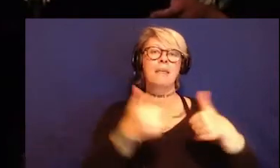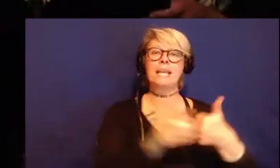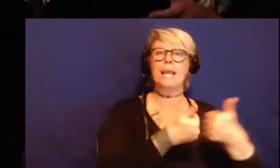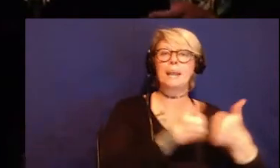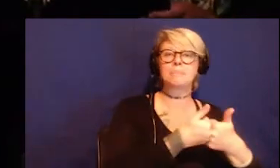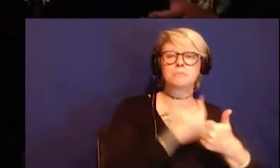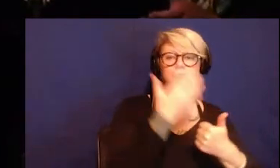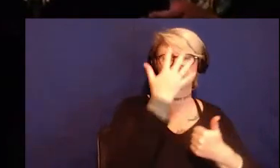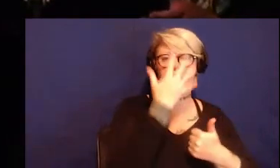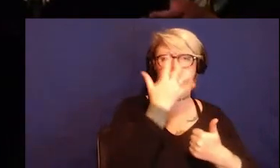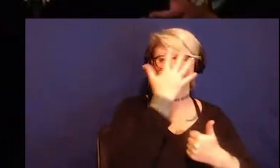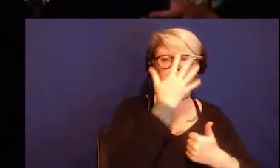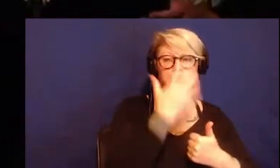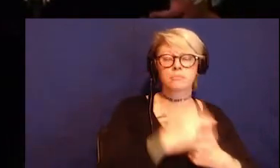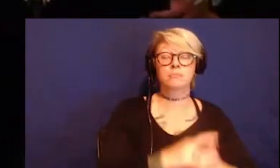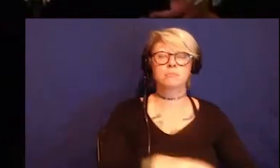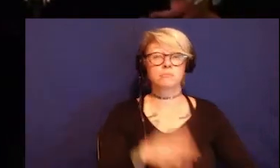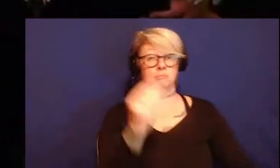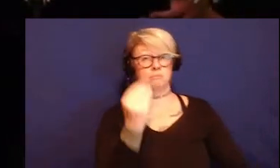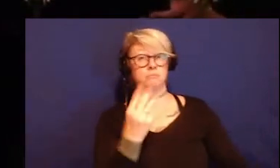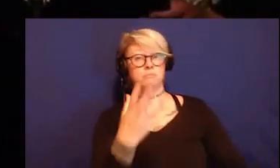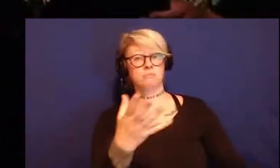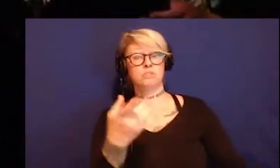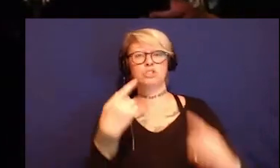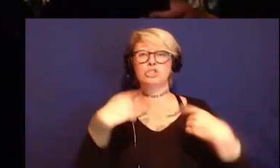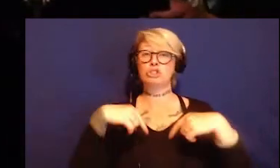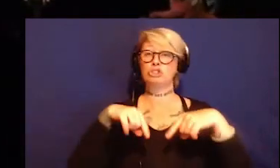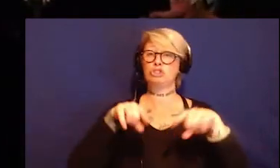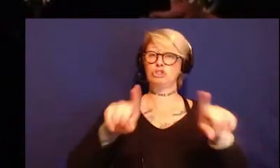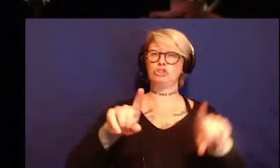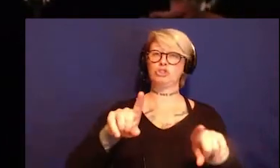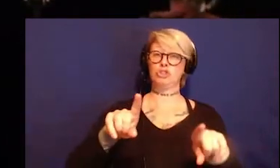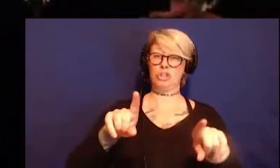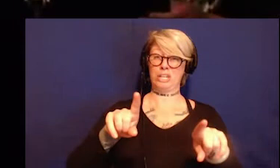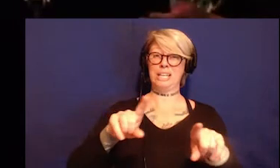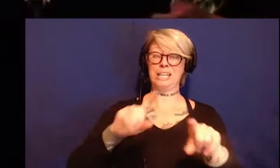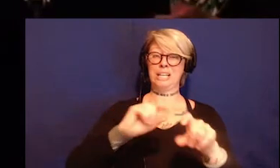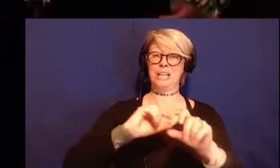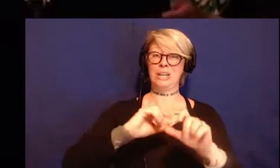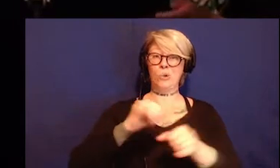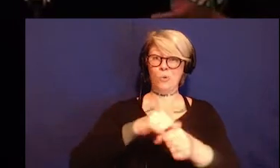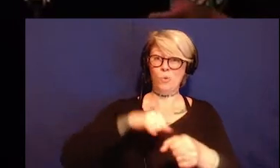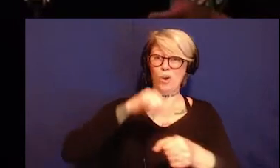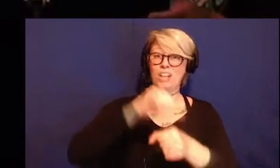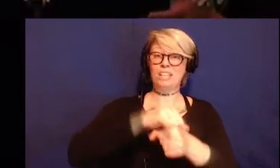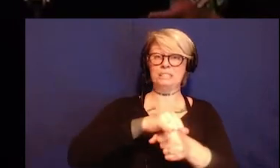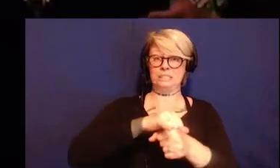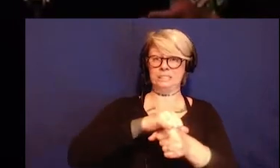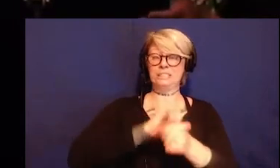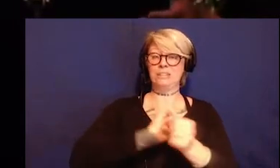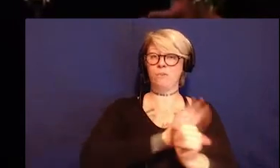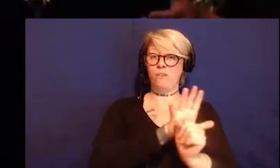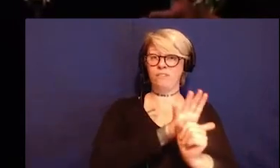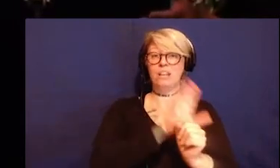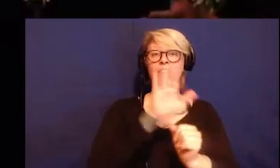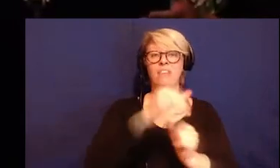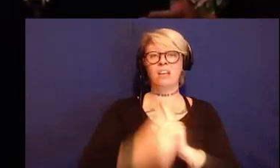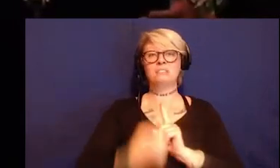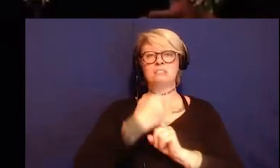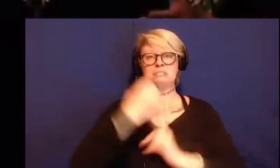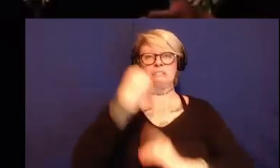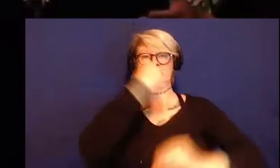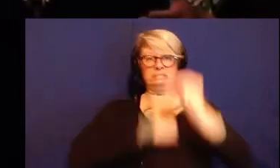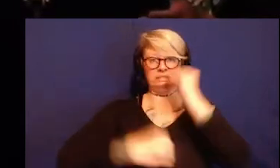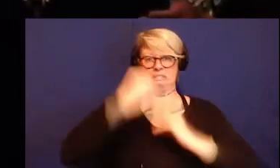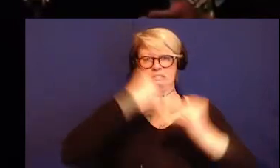Well, being depressed during quarantine led to me gaining a crazy amount of weight. which led to even more depression, and